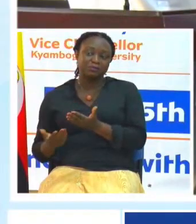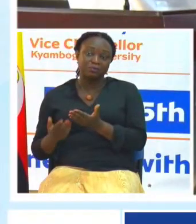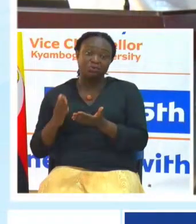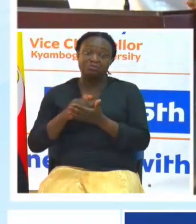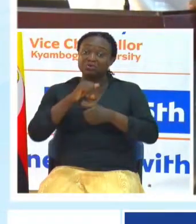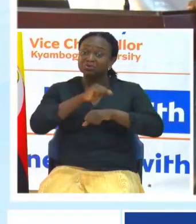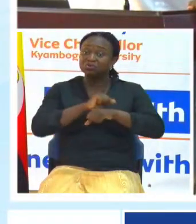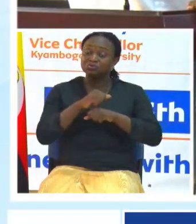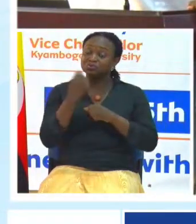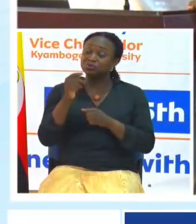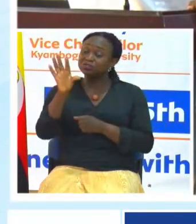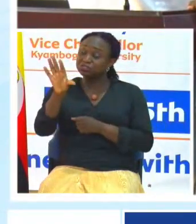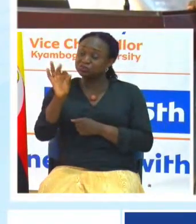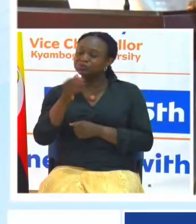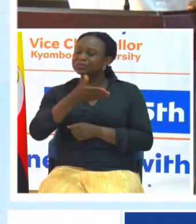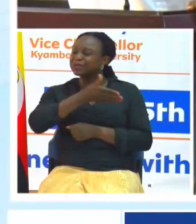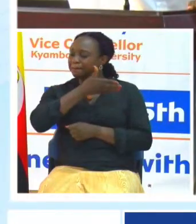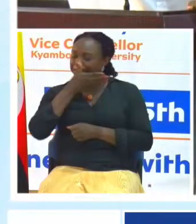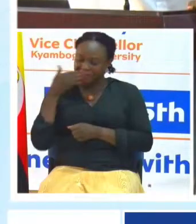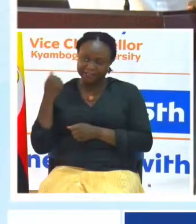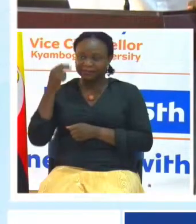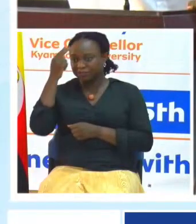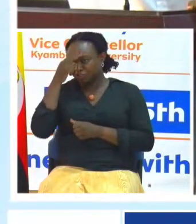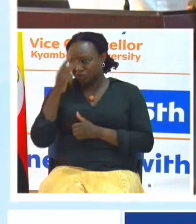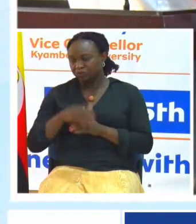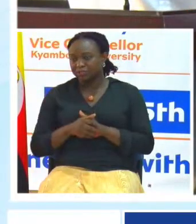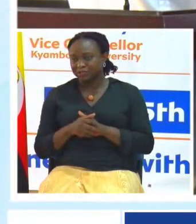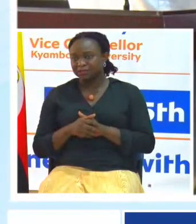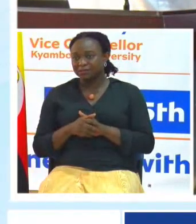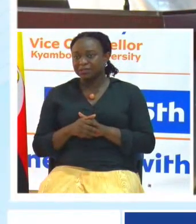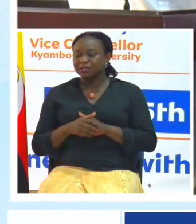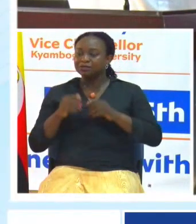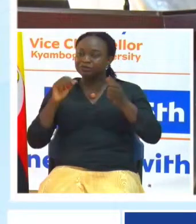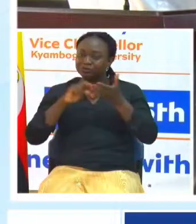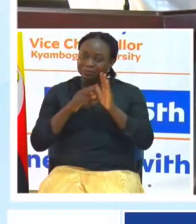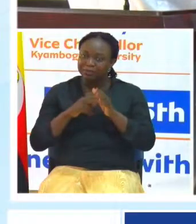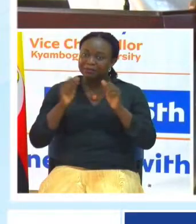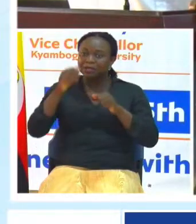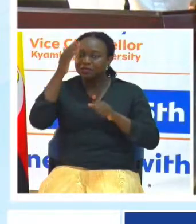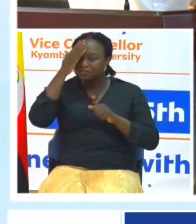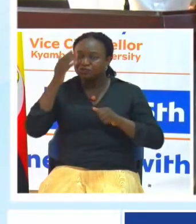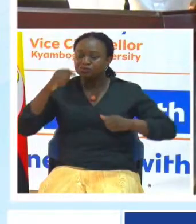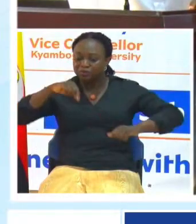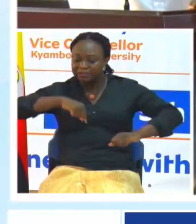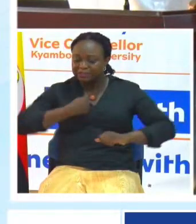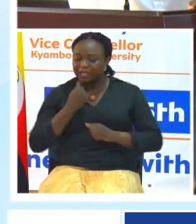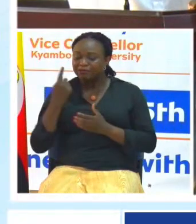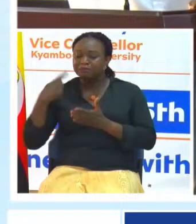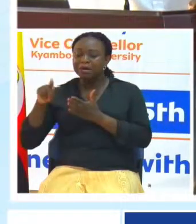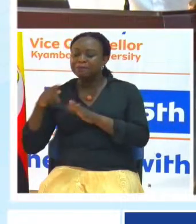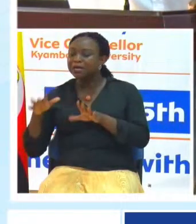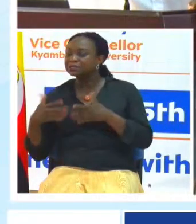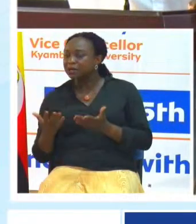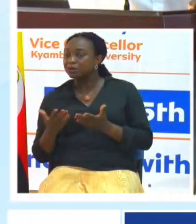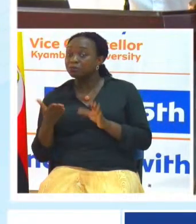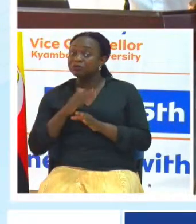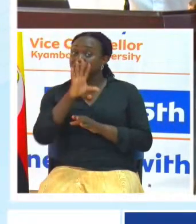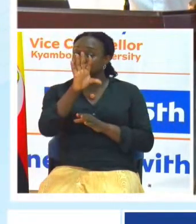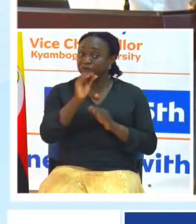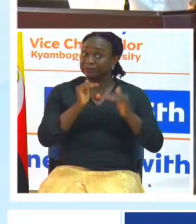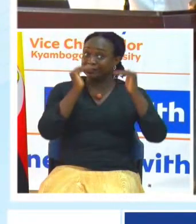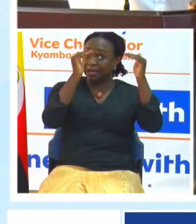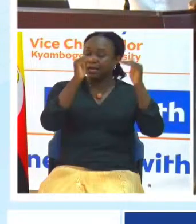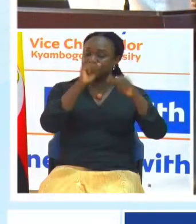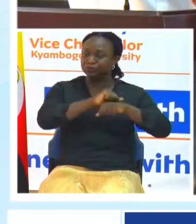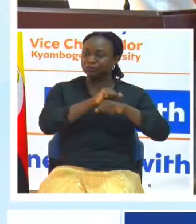take outstanding students. Okay? So you have to again know who you are before you choose a rich school. Apart from